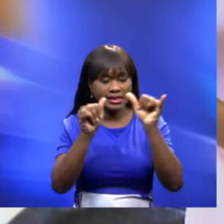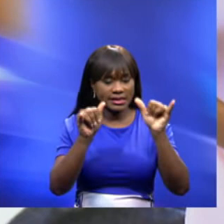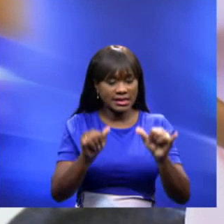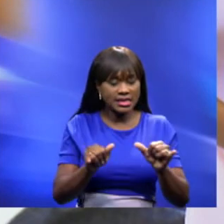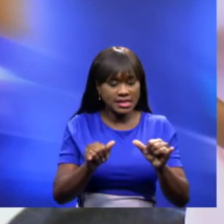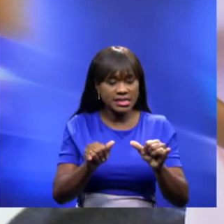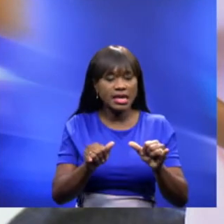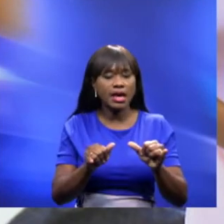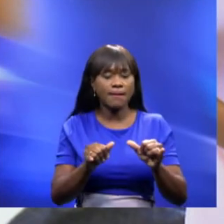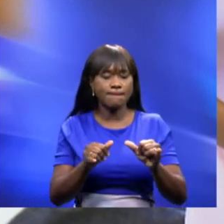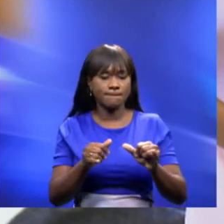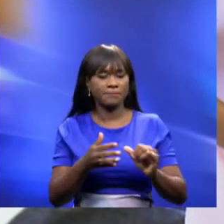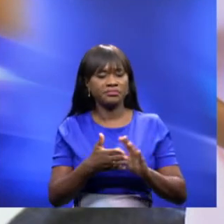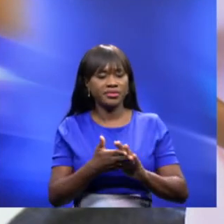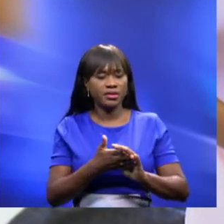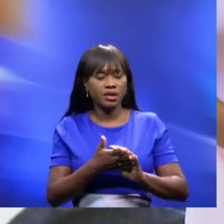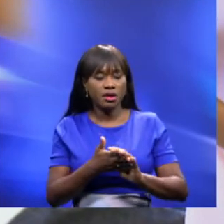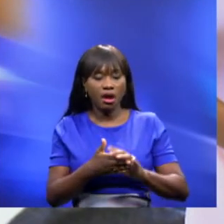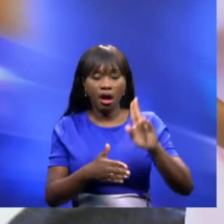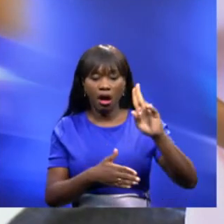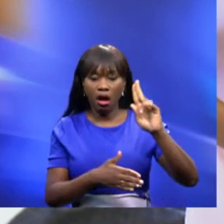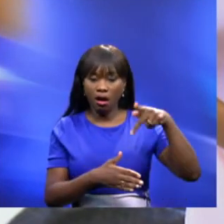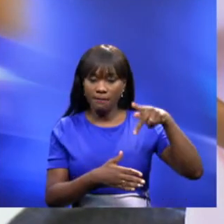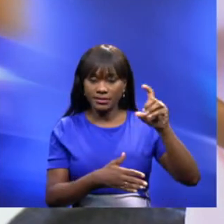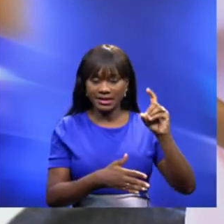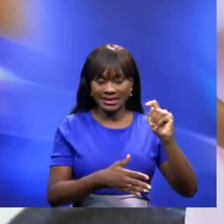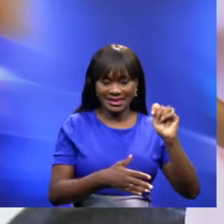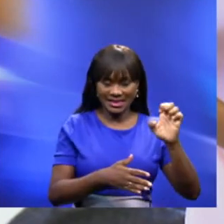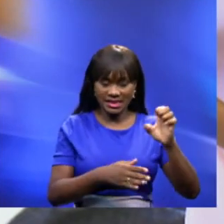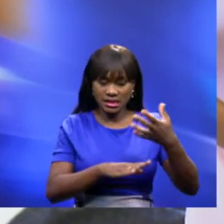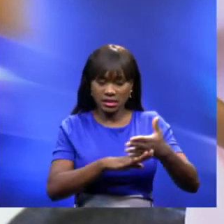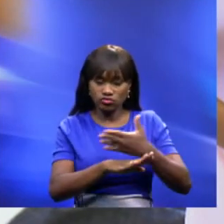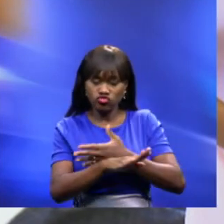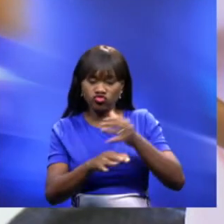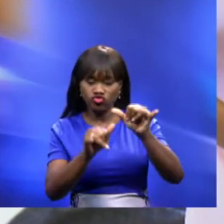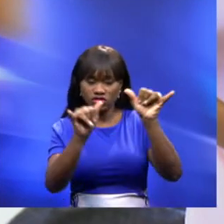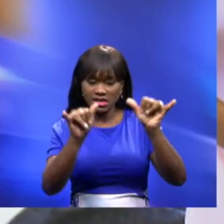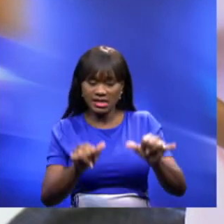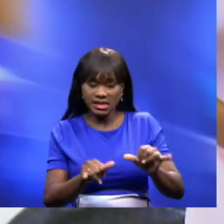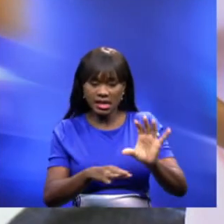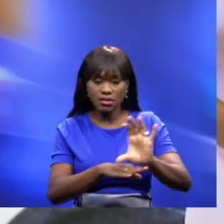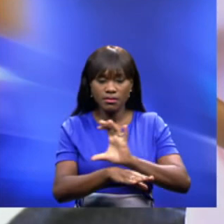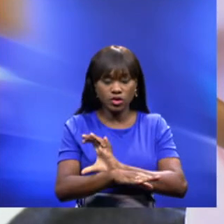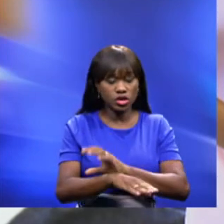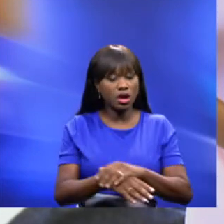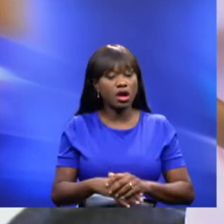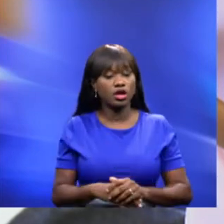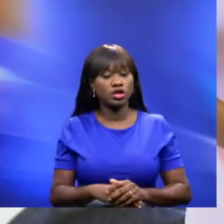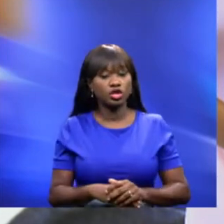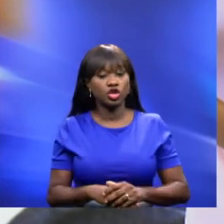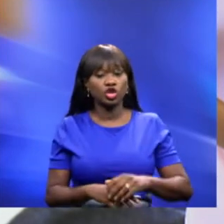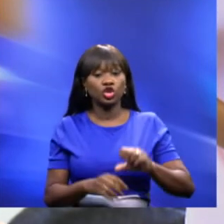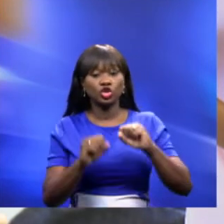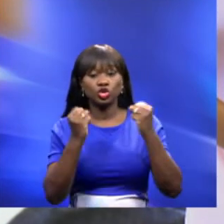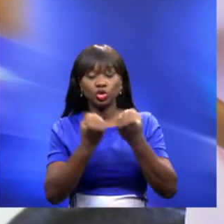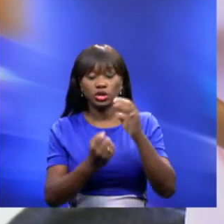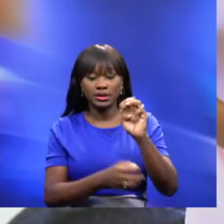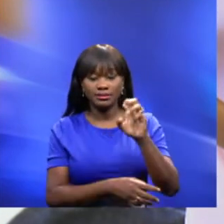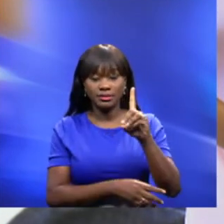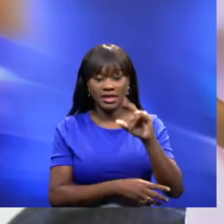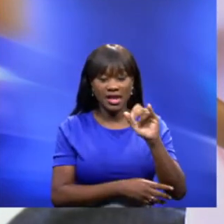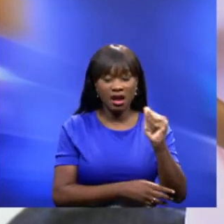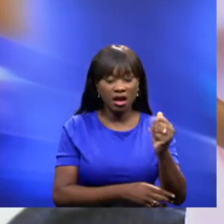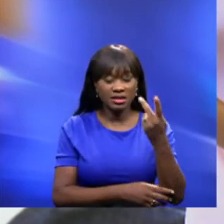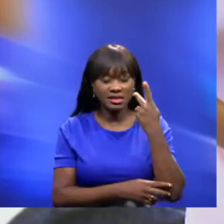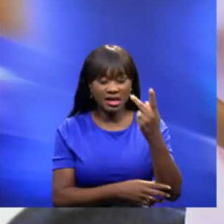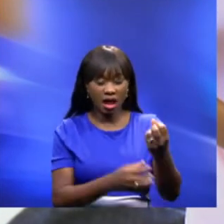updates, updating the systems, updating the equipment. Social media for the individual, understanding that we've seen a lot